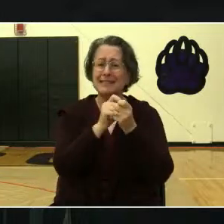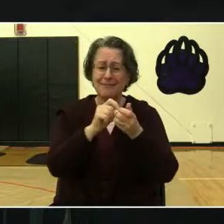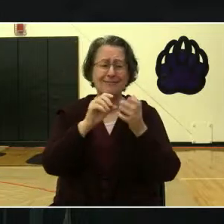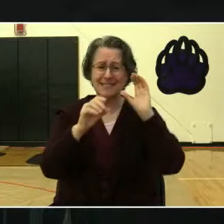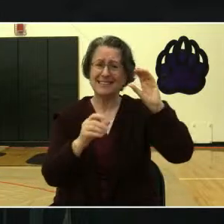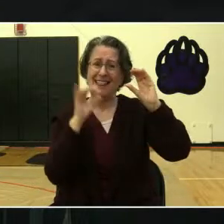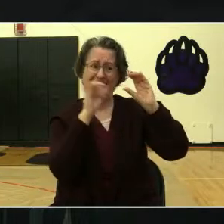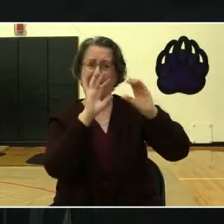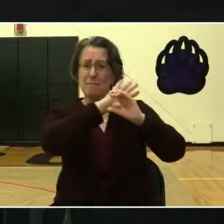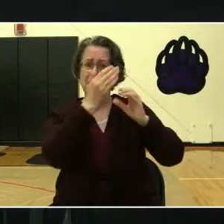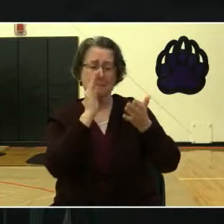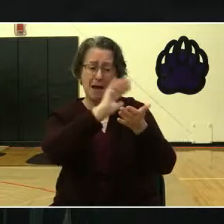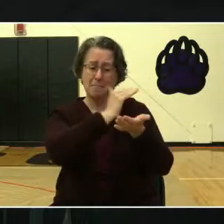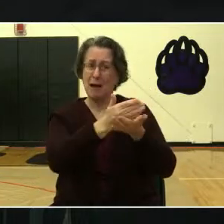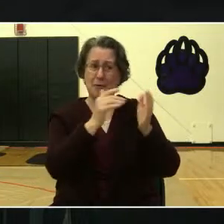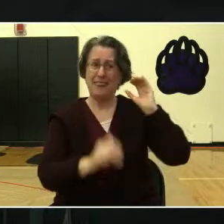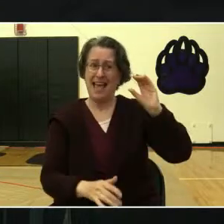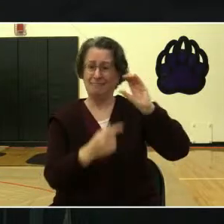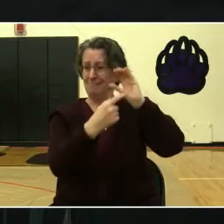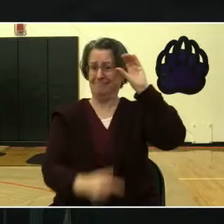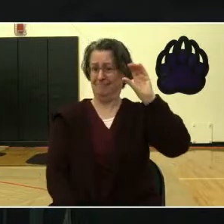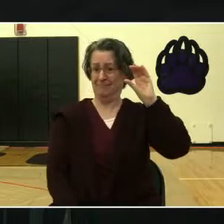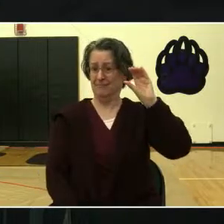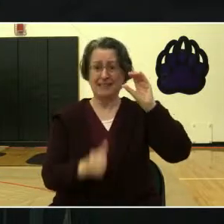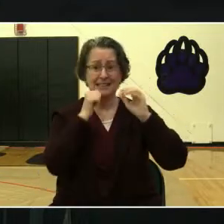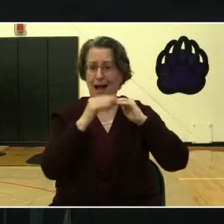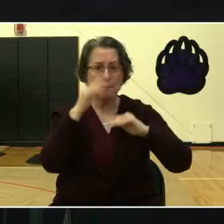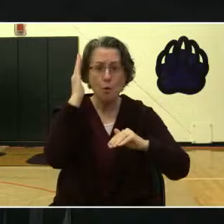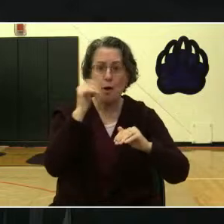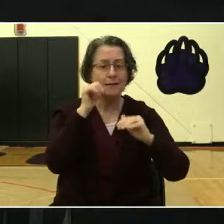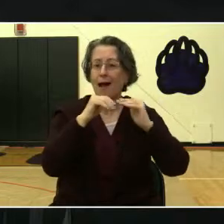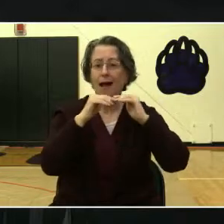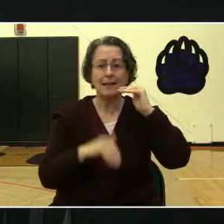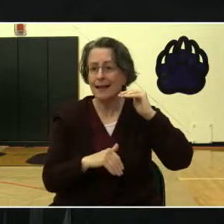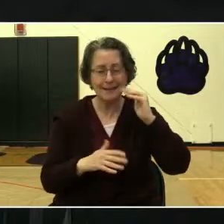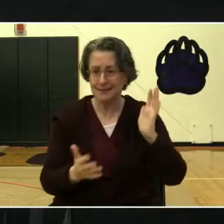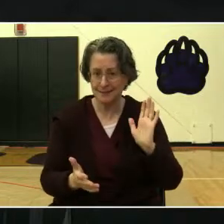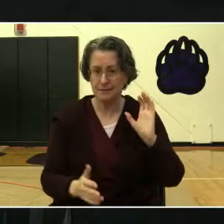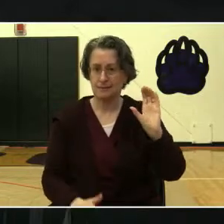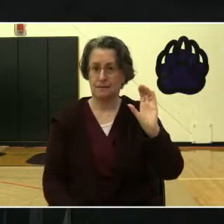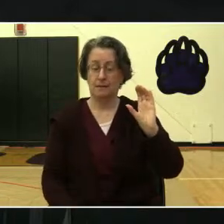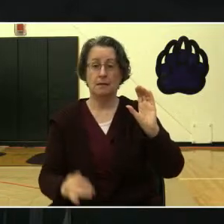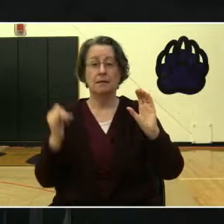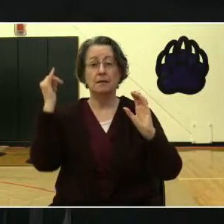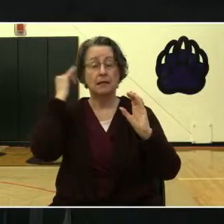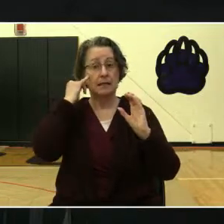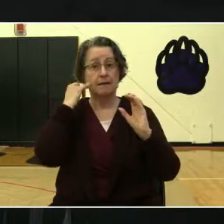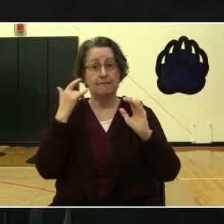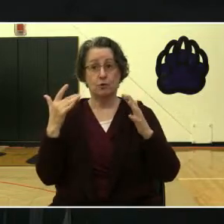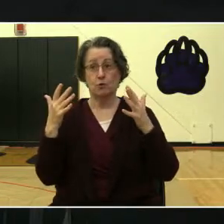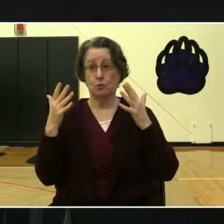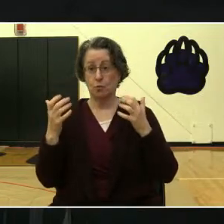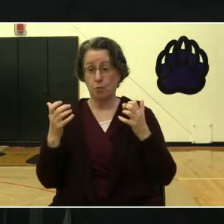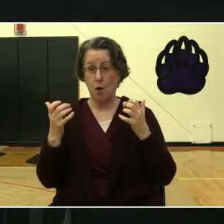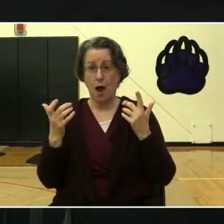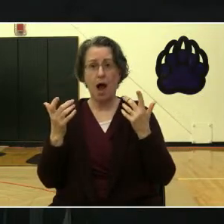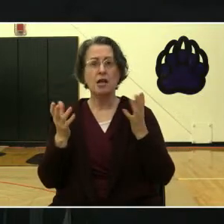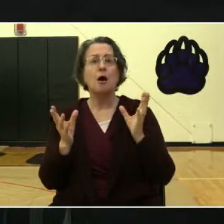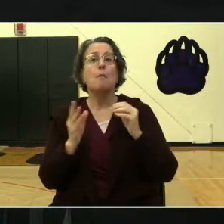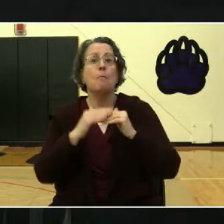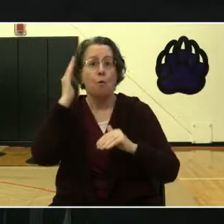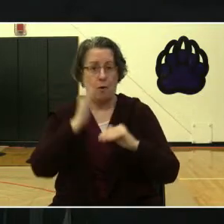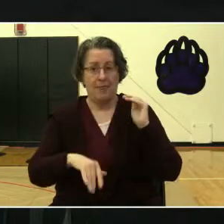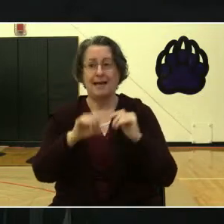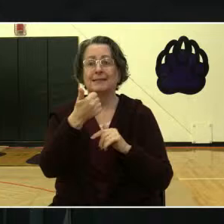so um to the extent that one would like to see the amount in excess of 10% of the unassigned fund